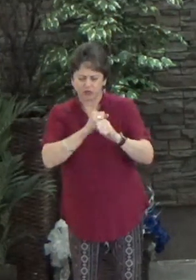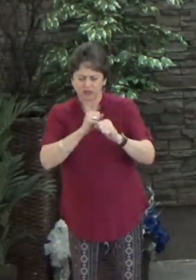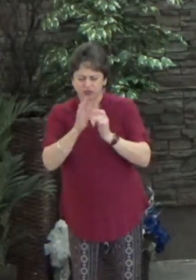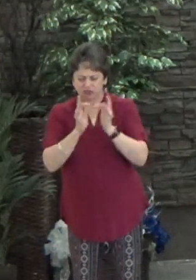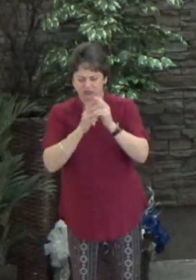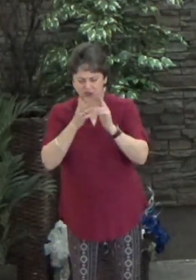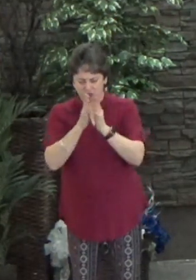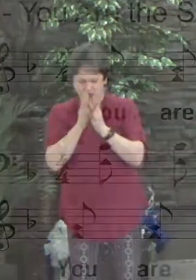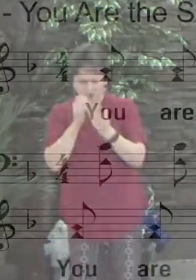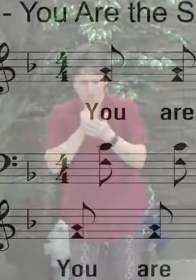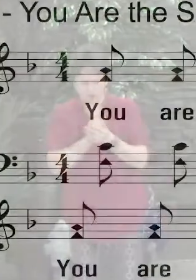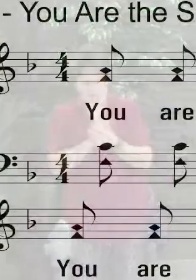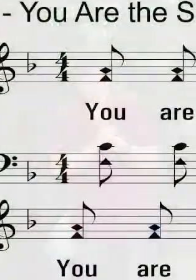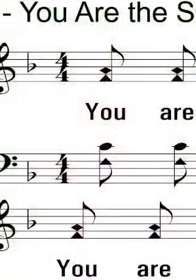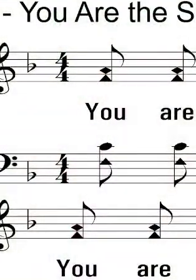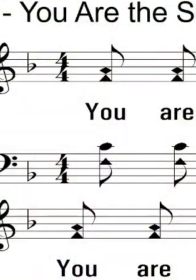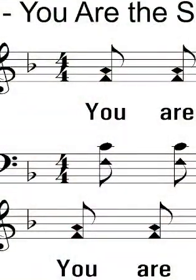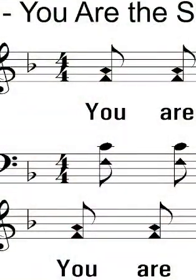pray, amen. Amen.